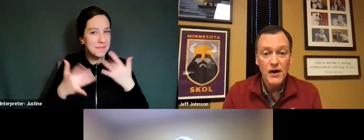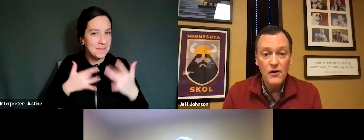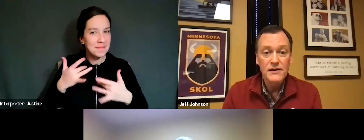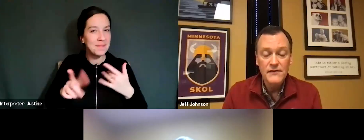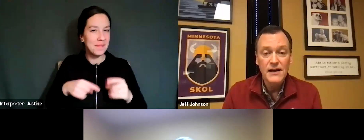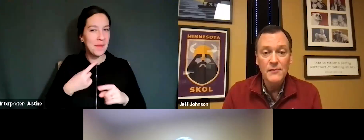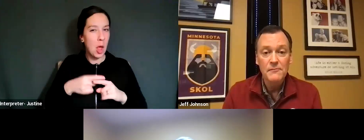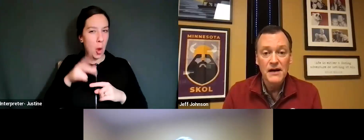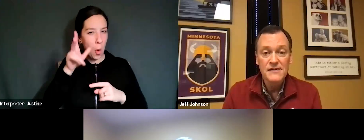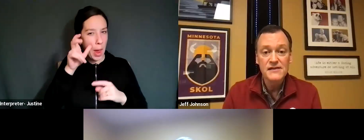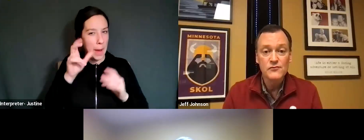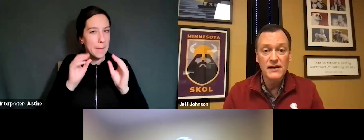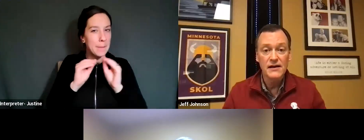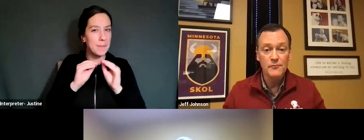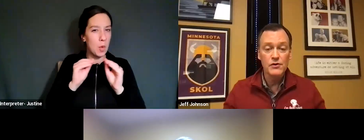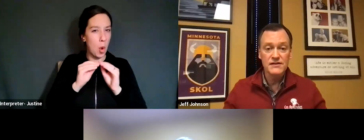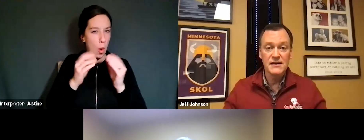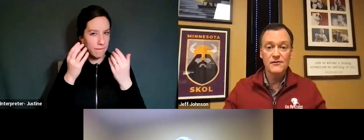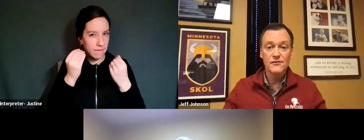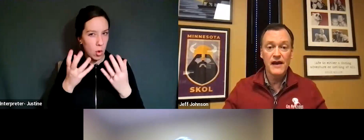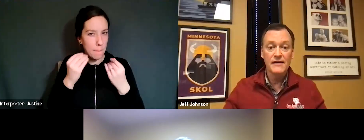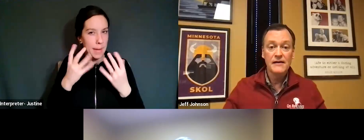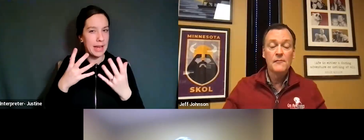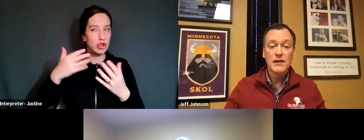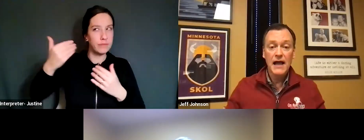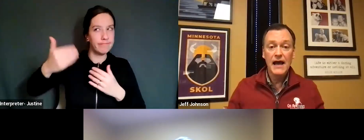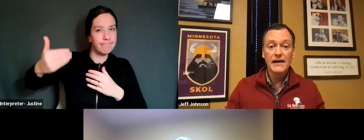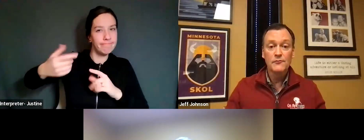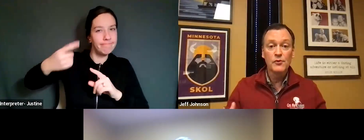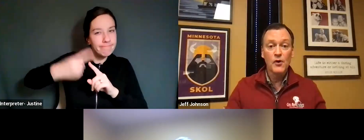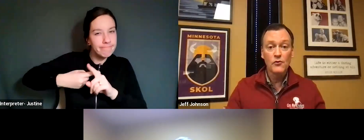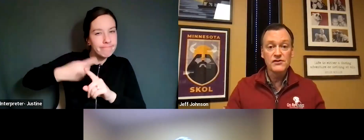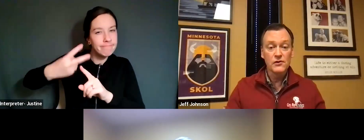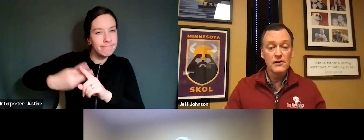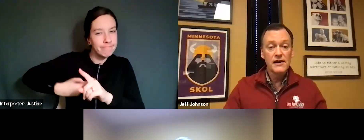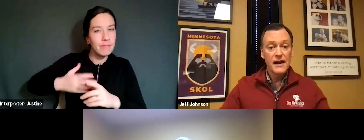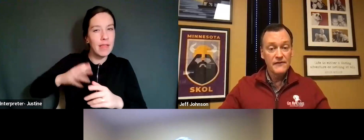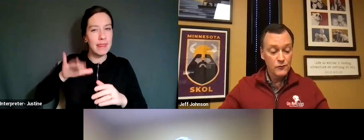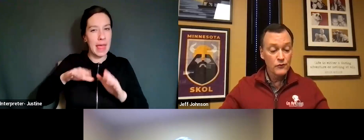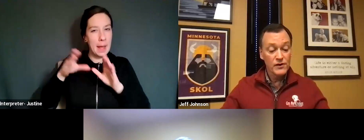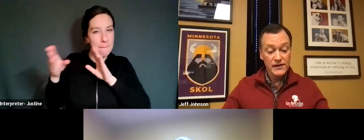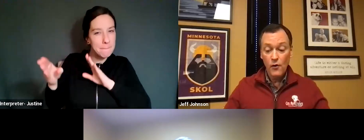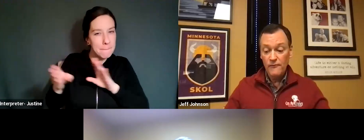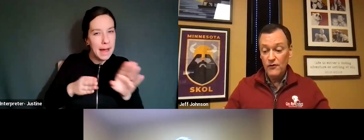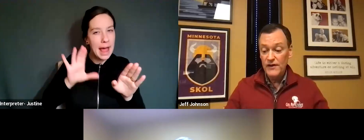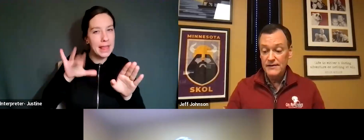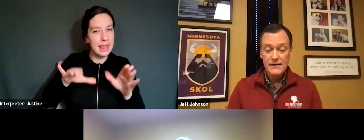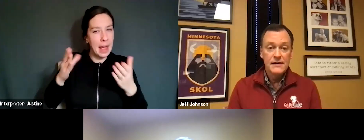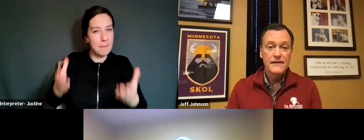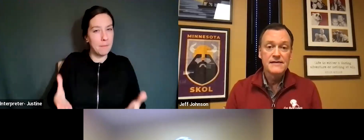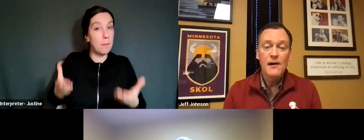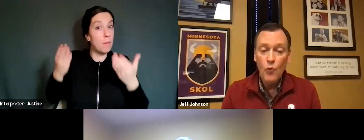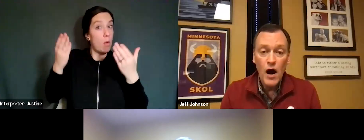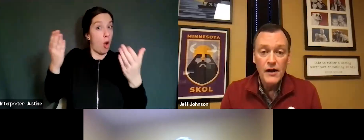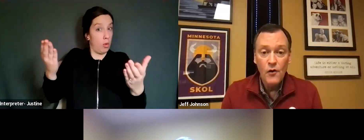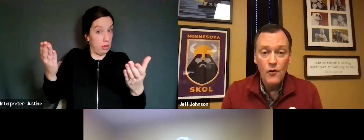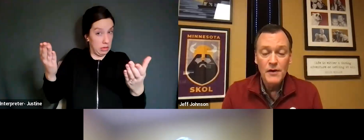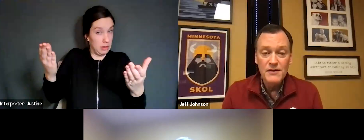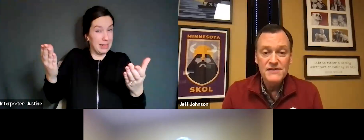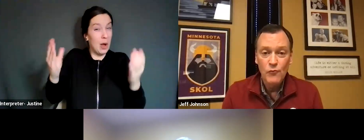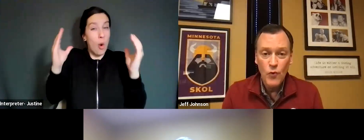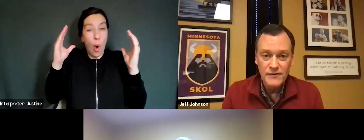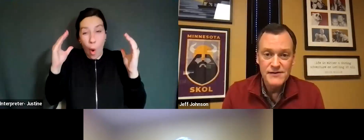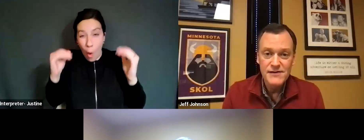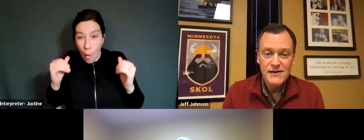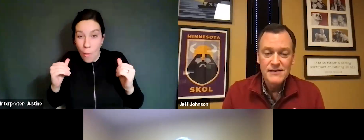hearing more about it in the coming months as we kind of put together that plan and proposal. And then we're really hopeful that someone or